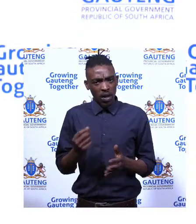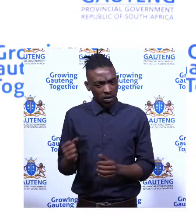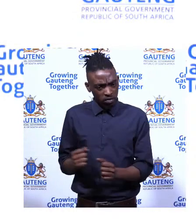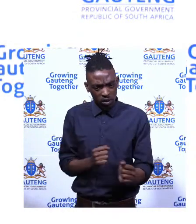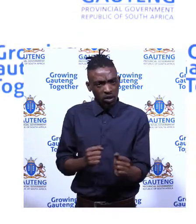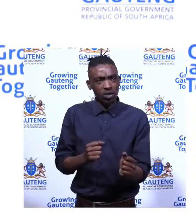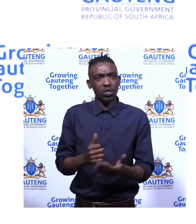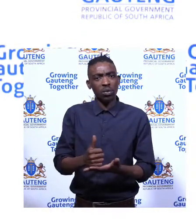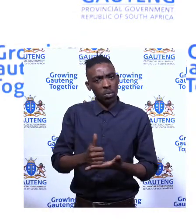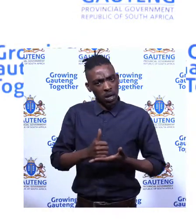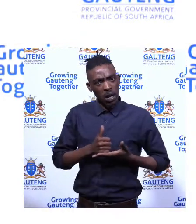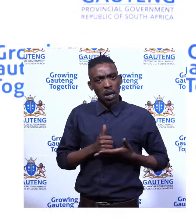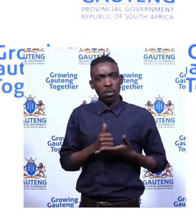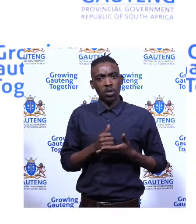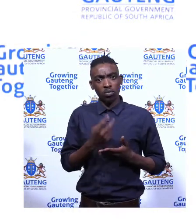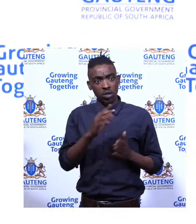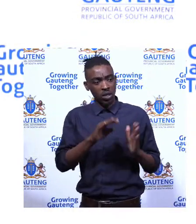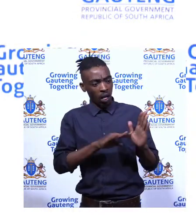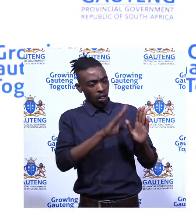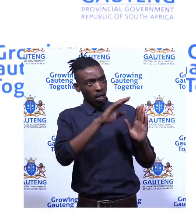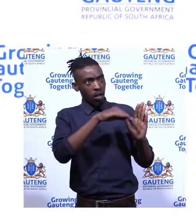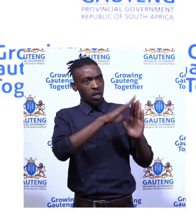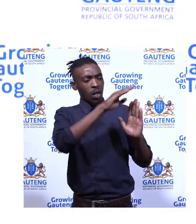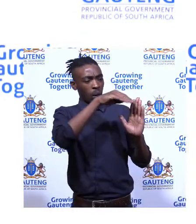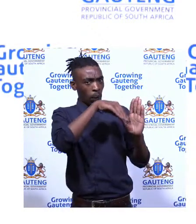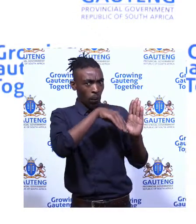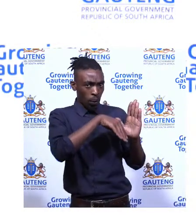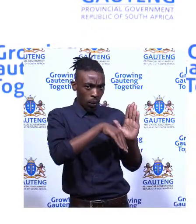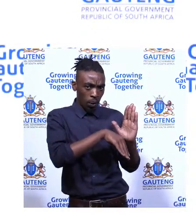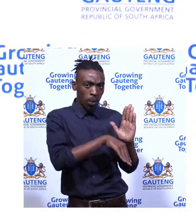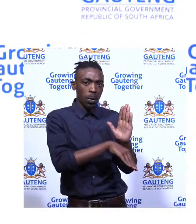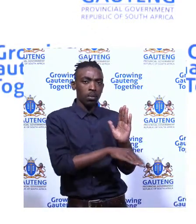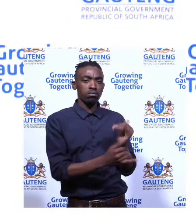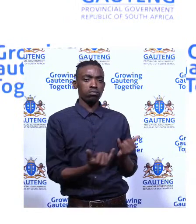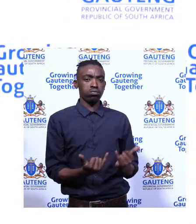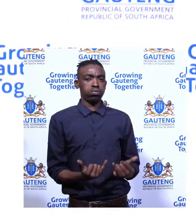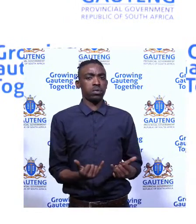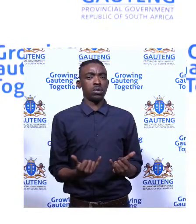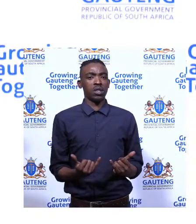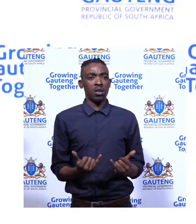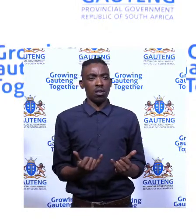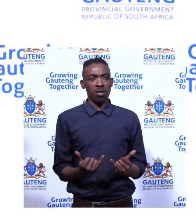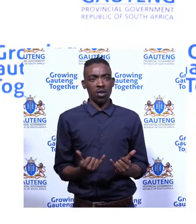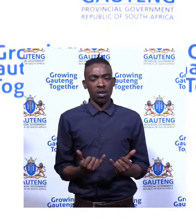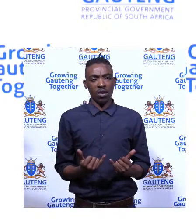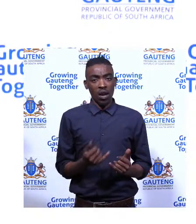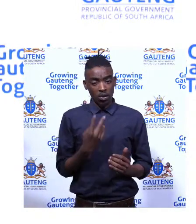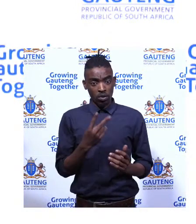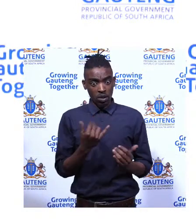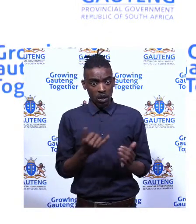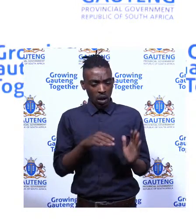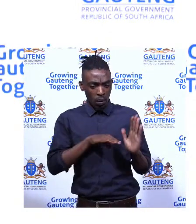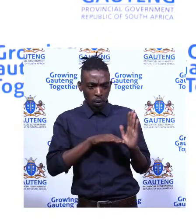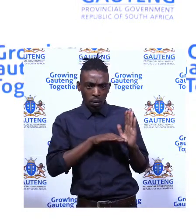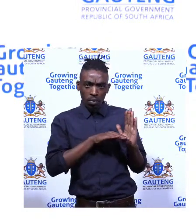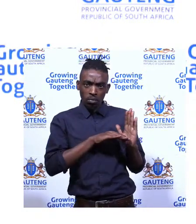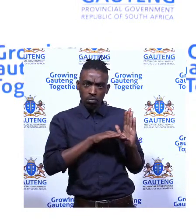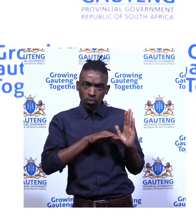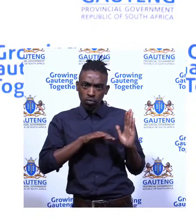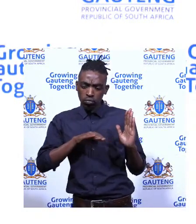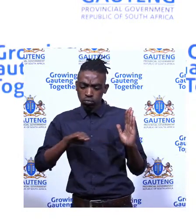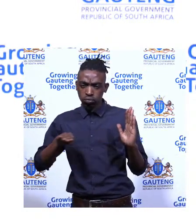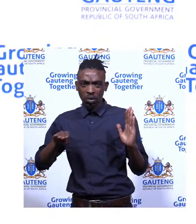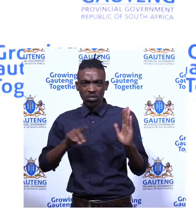slow down the curve in this particular surge and flatten the curve, these measures should be